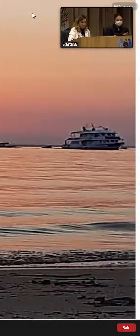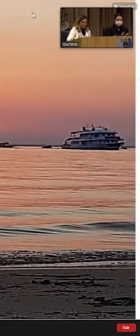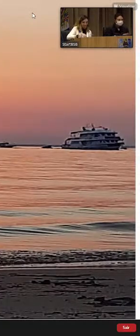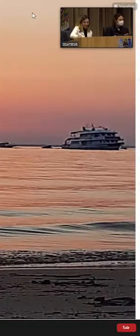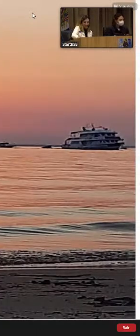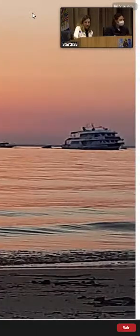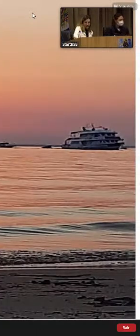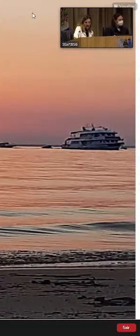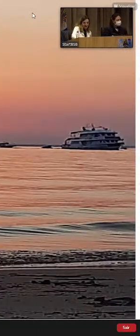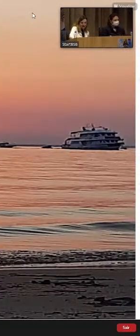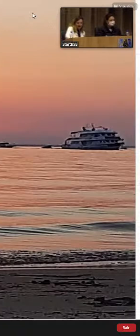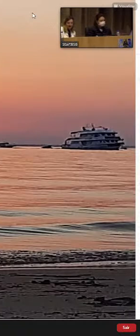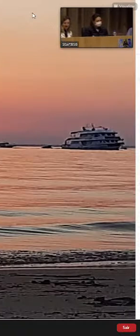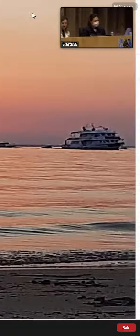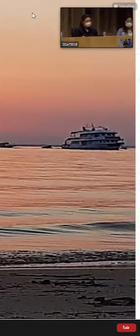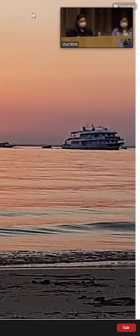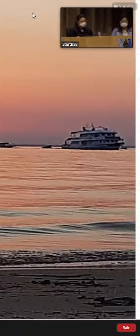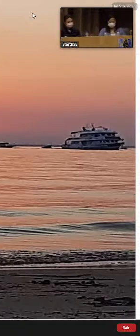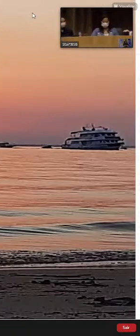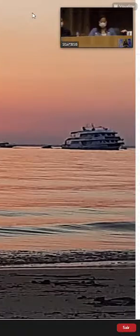presentation.